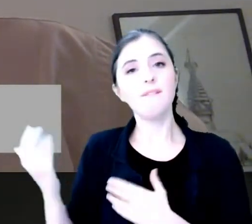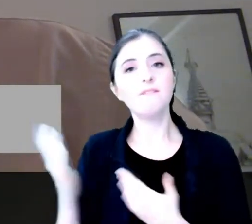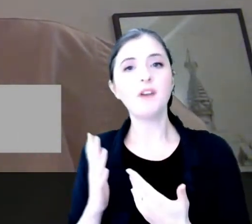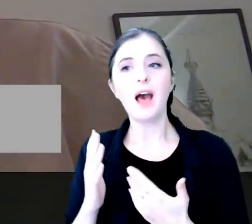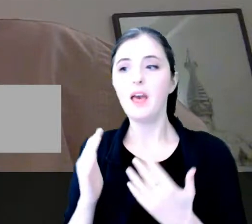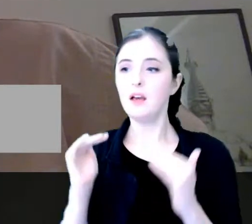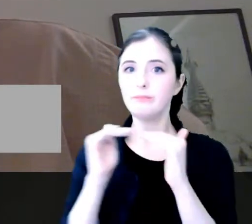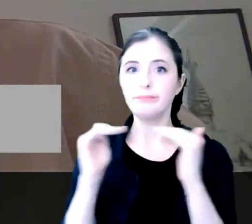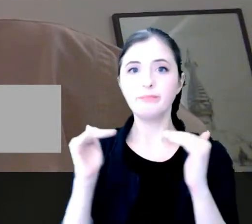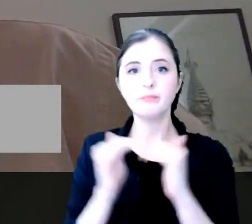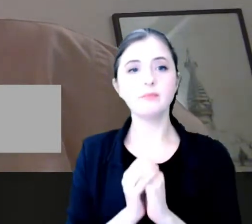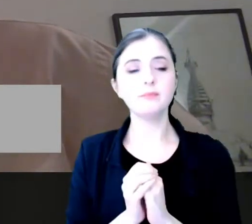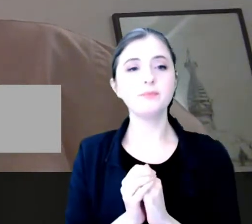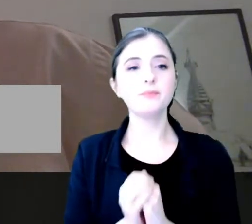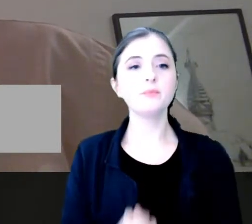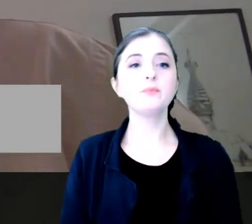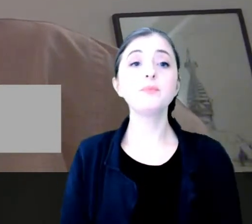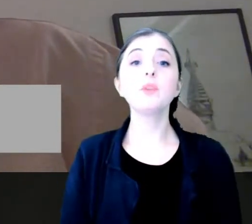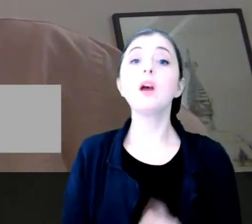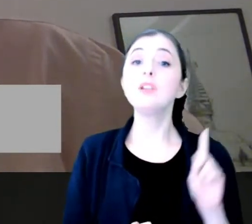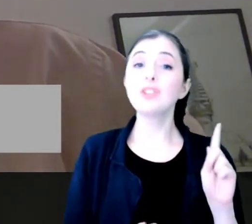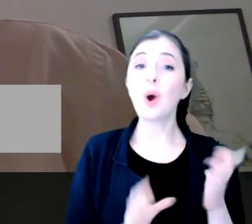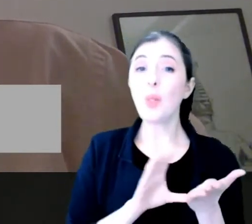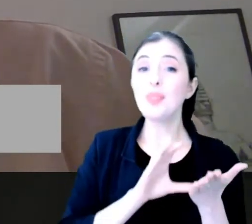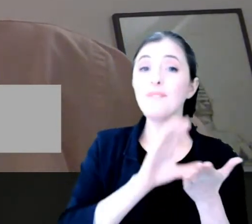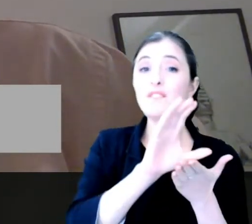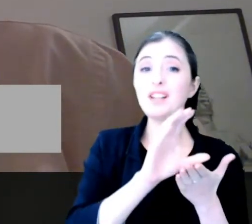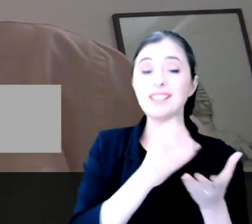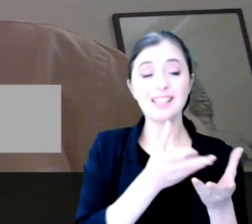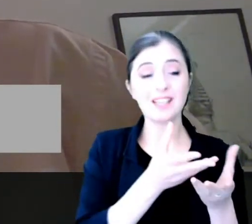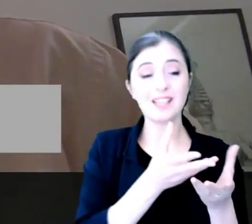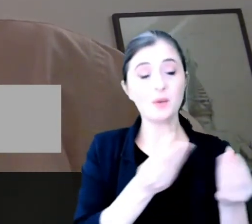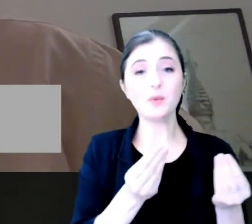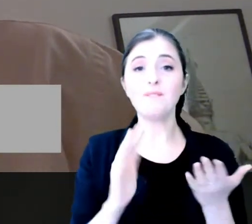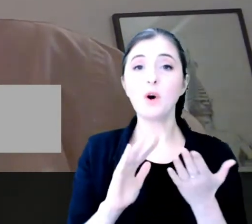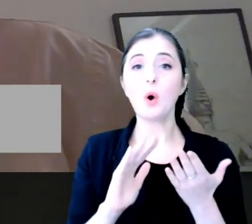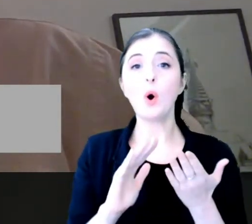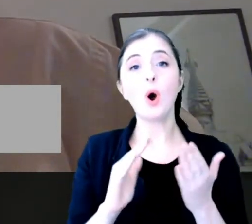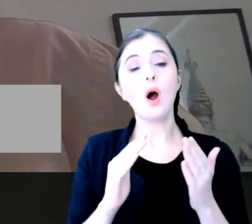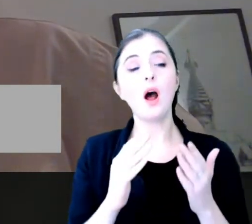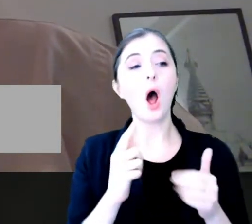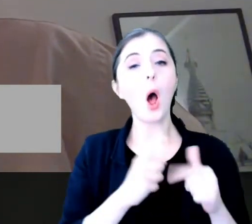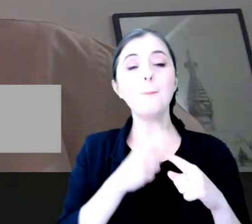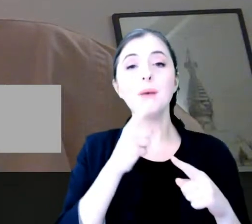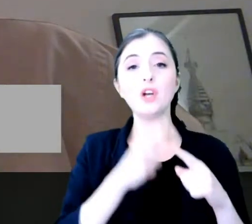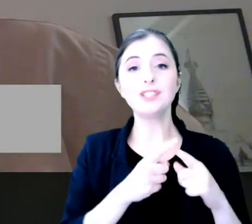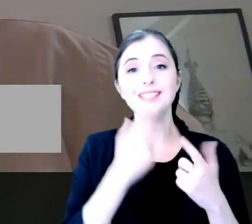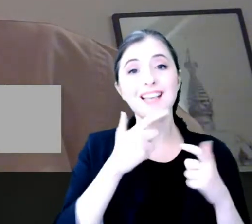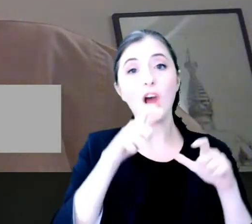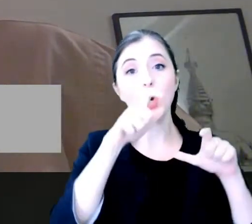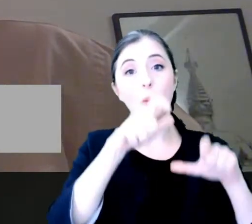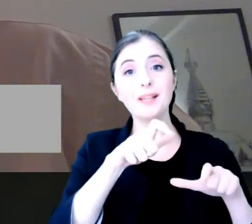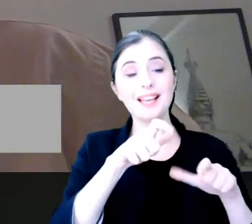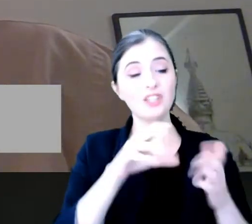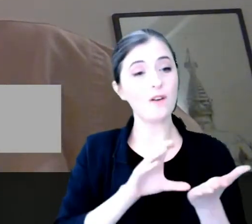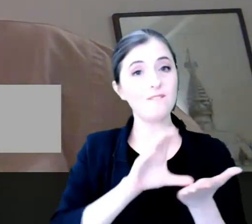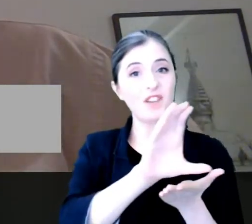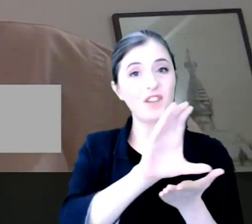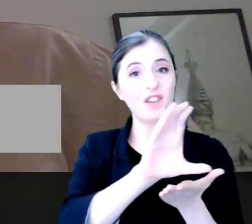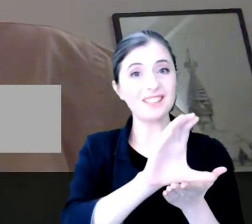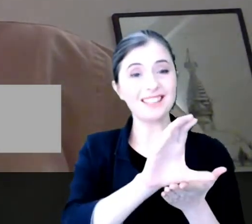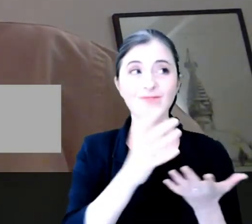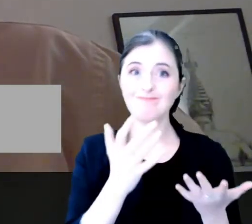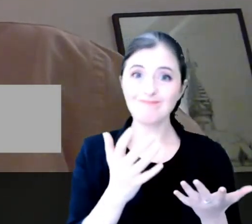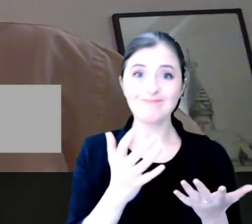Mayor I didn't mention, is about 24 million in emergency accommodation funding, meaning that there simply won't be enough safe spaces